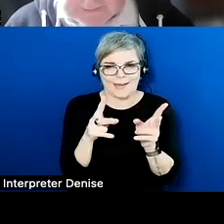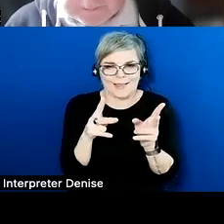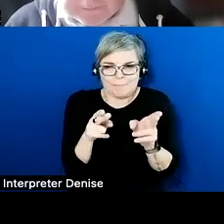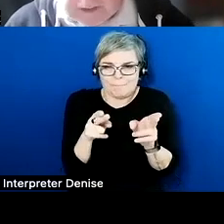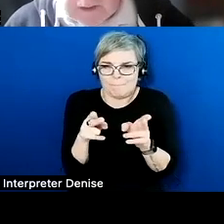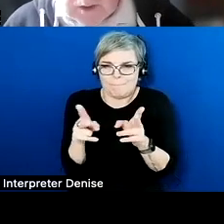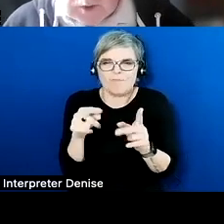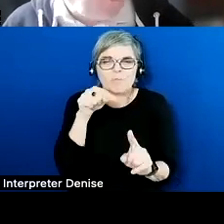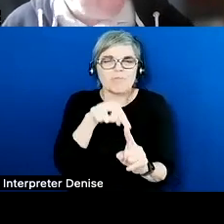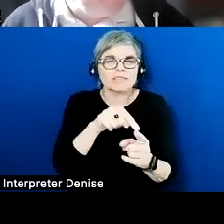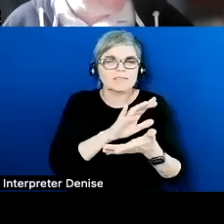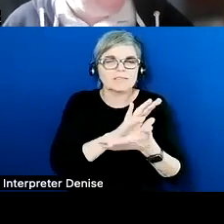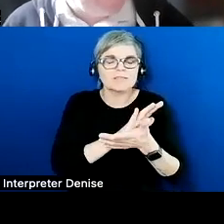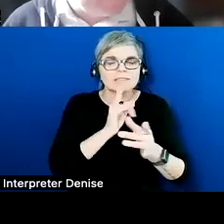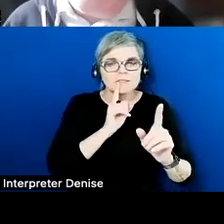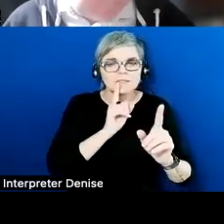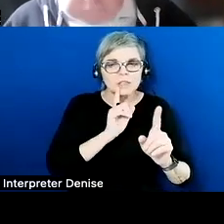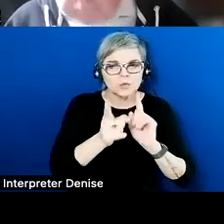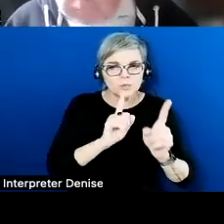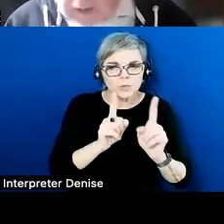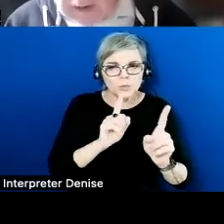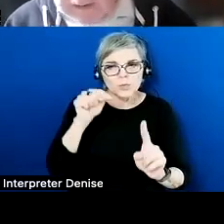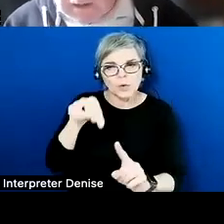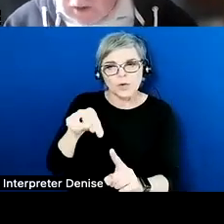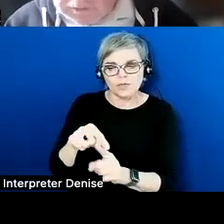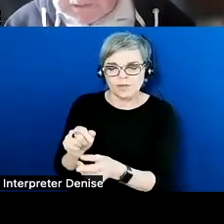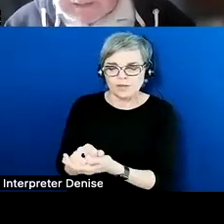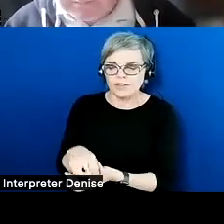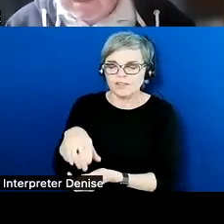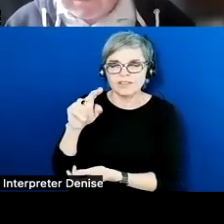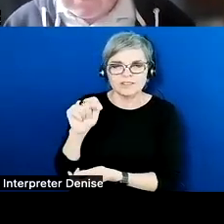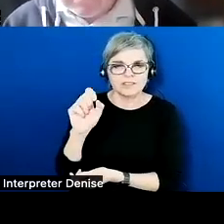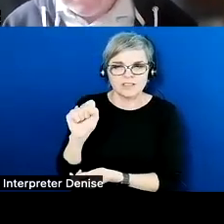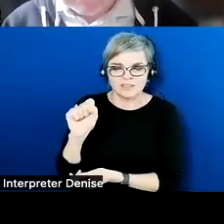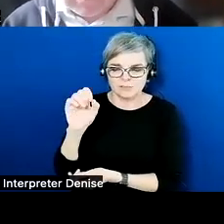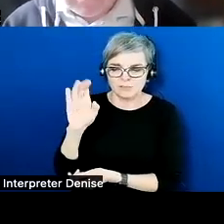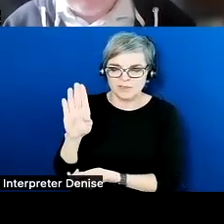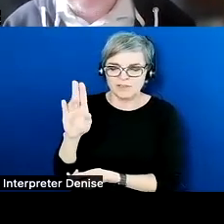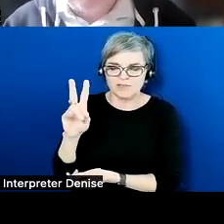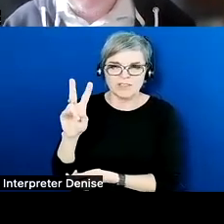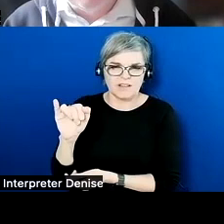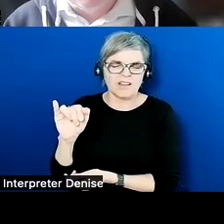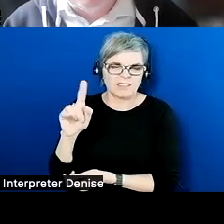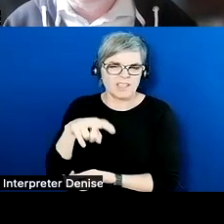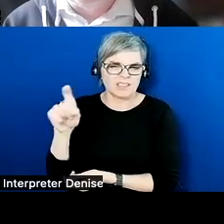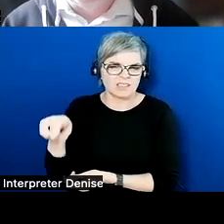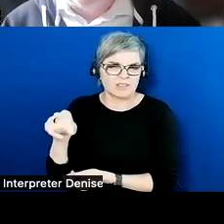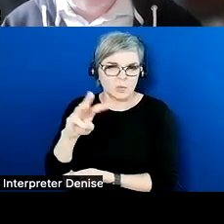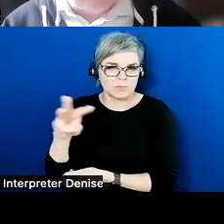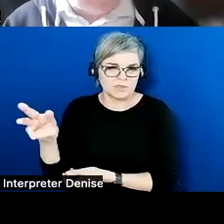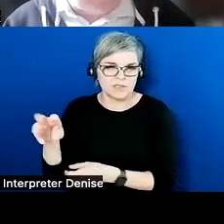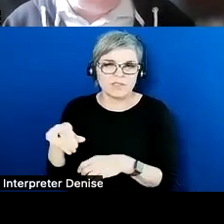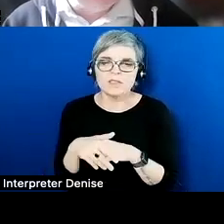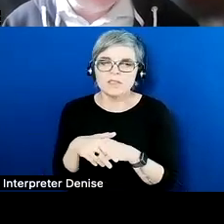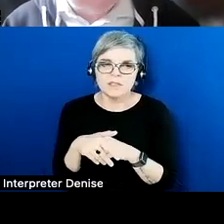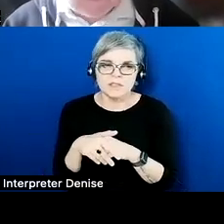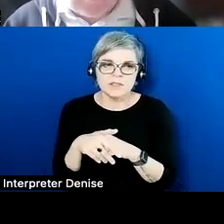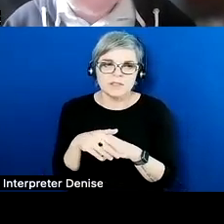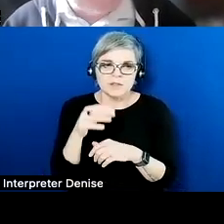Texas website, and a concept that's come from